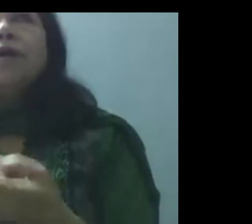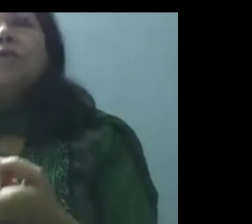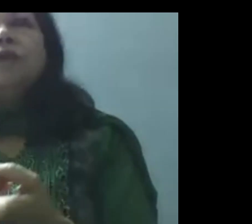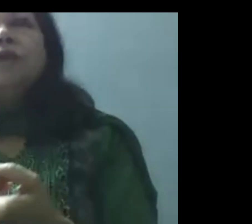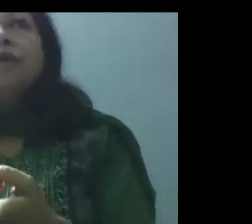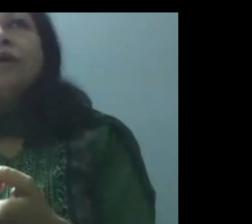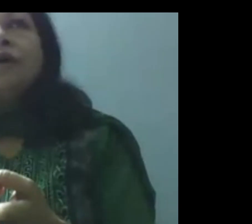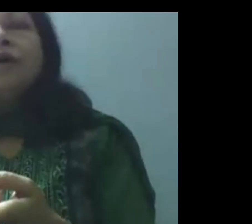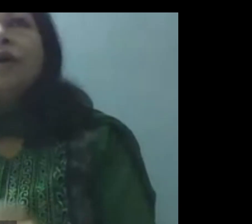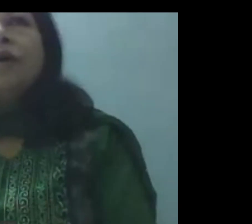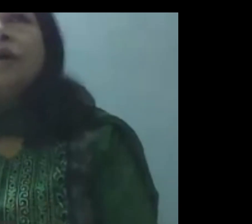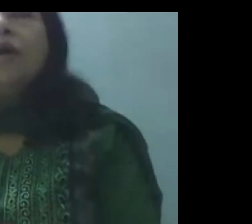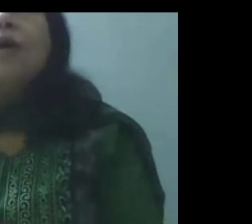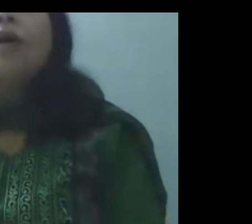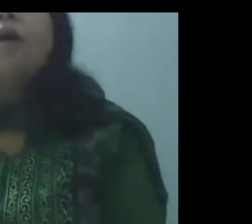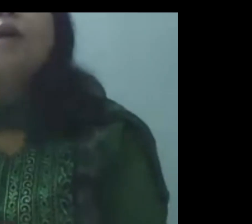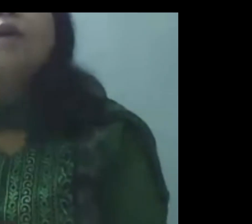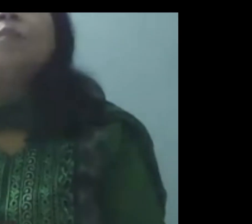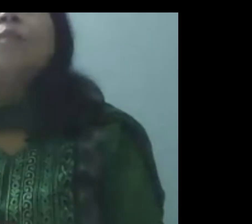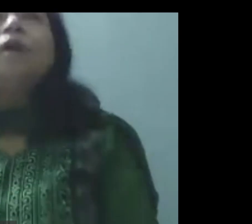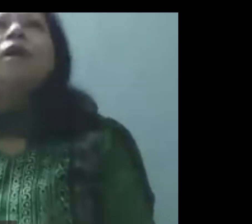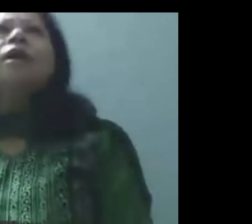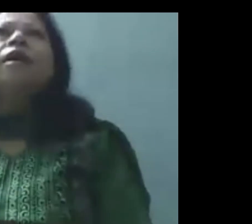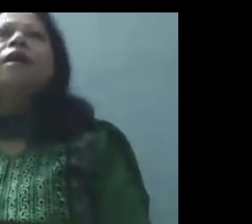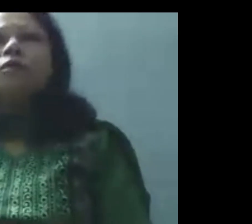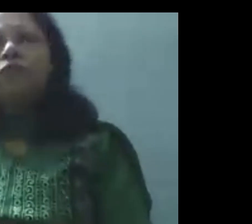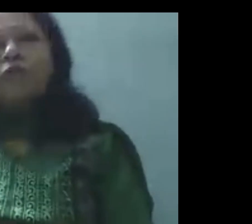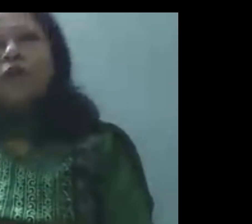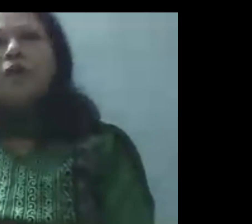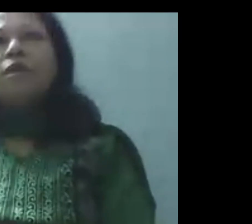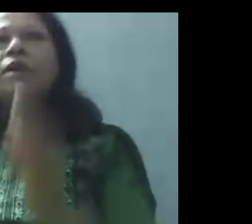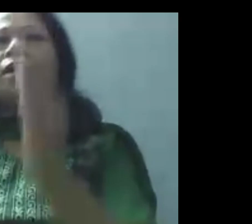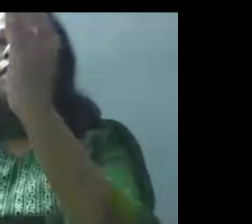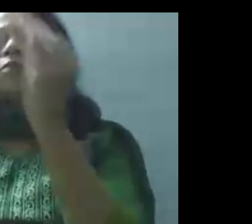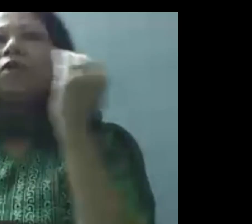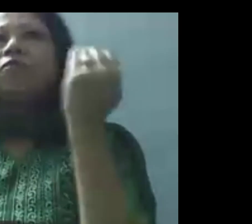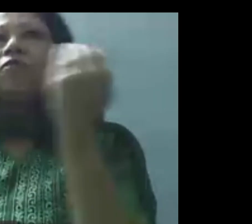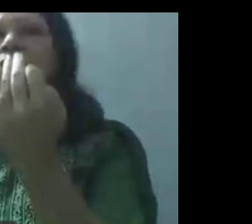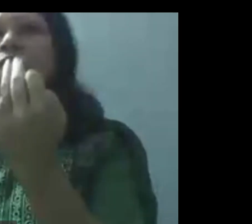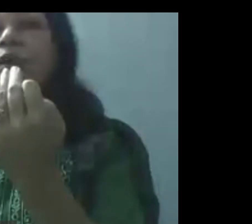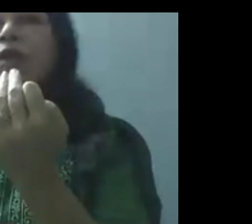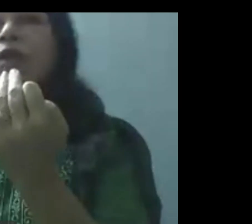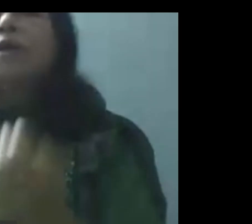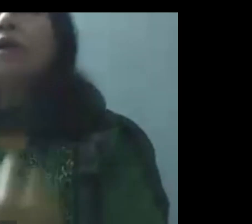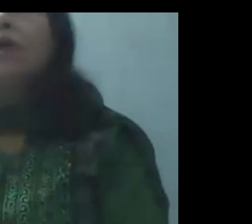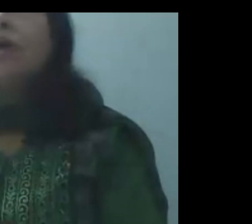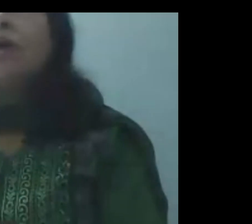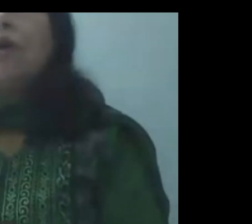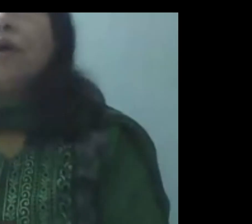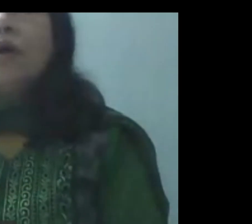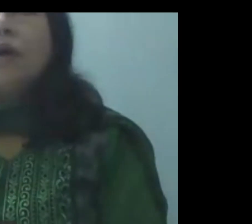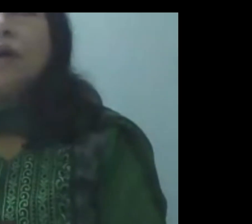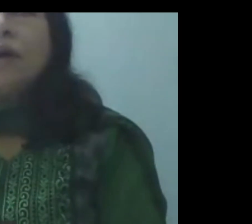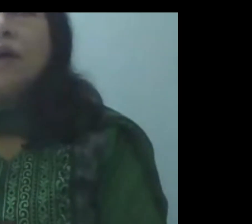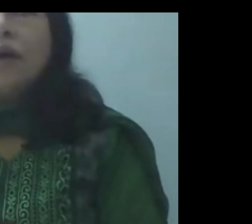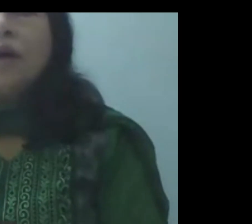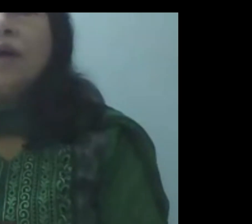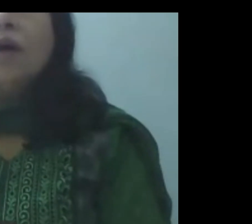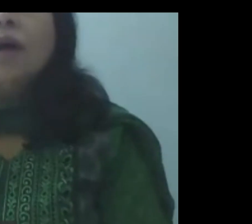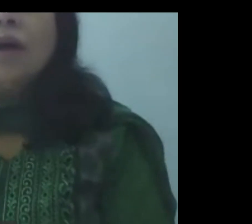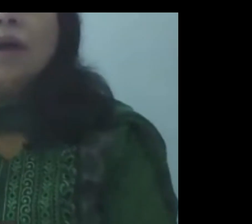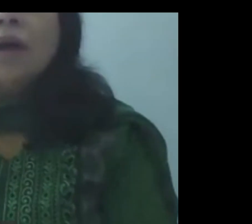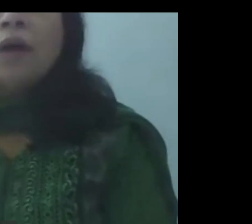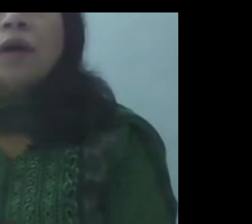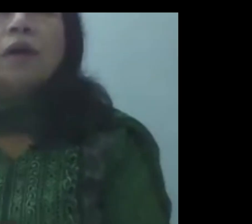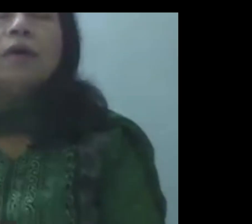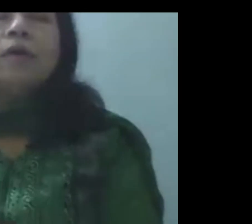my father also in my family, dad has discovered what is to be confined in one's